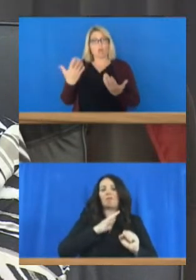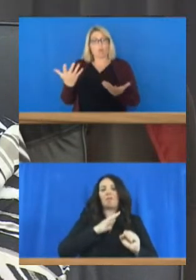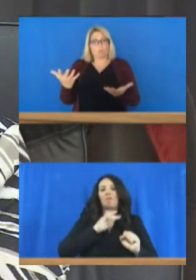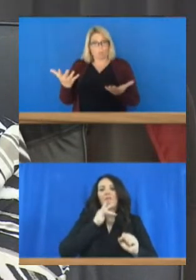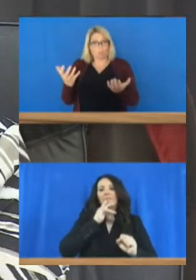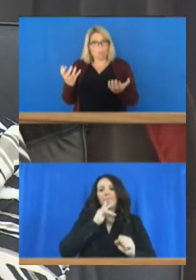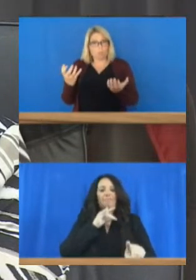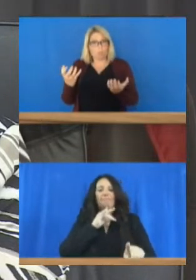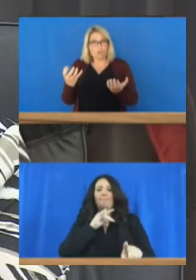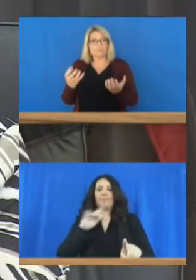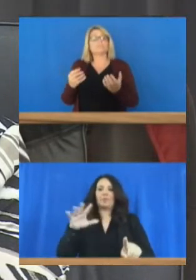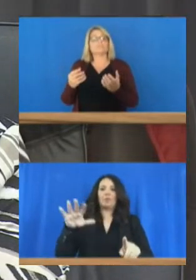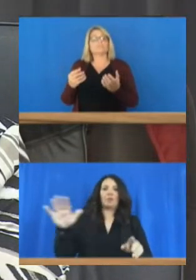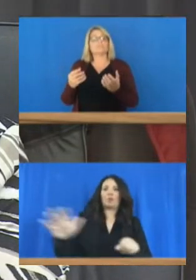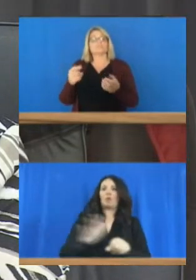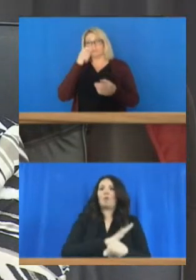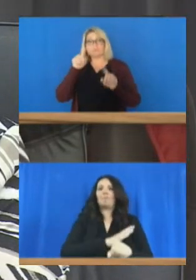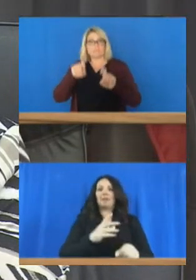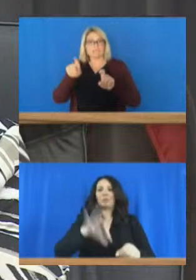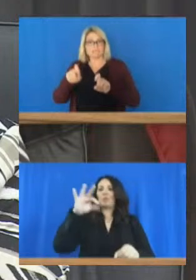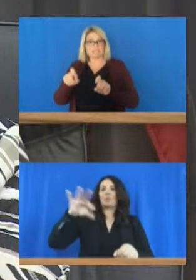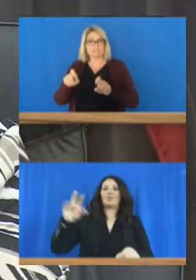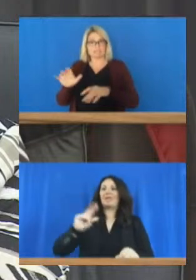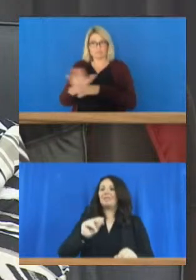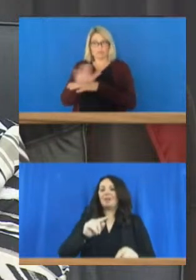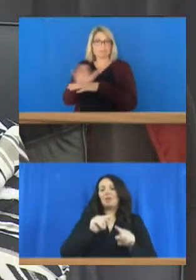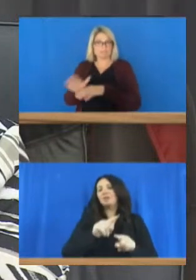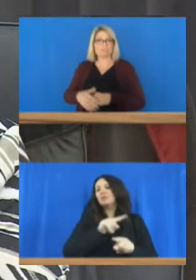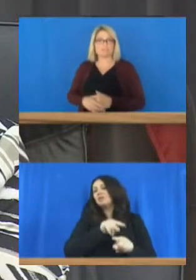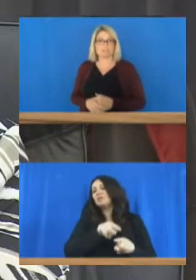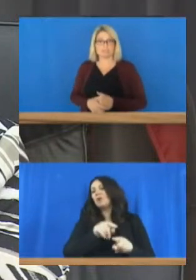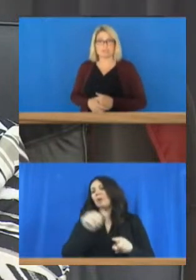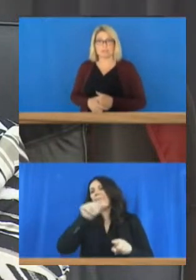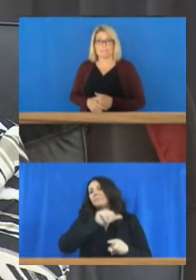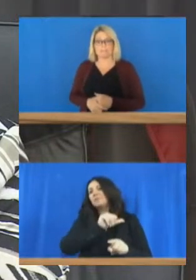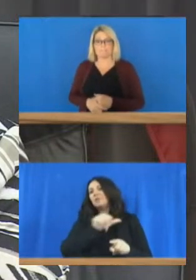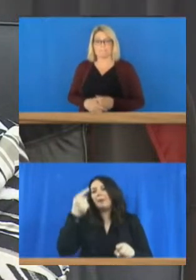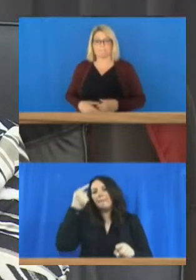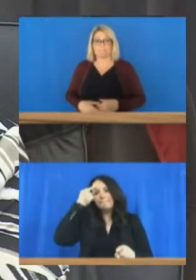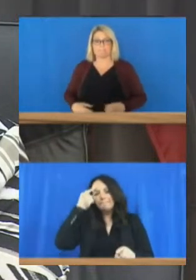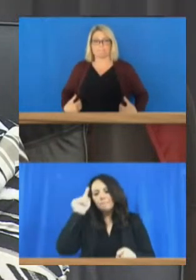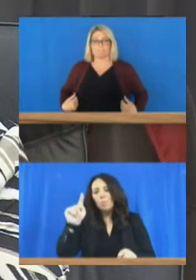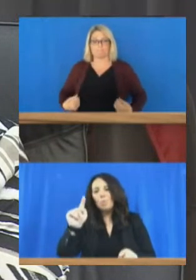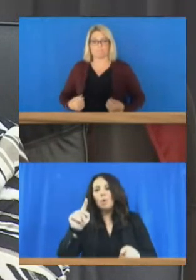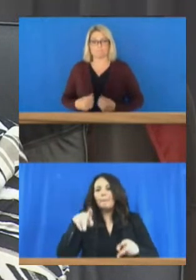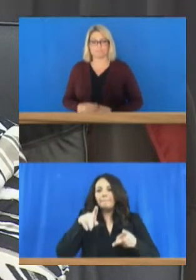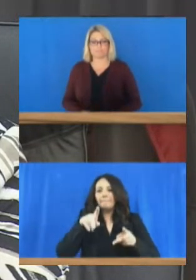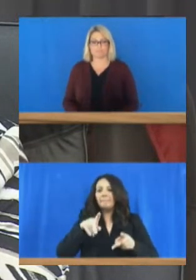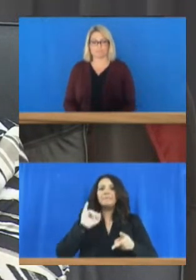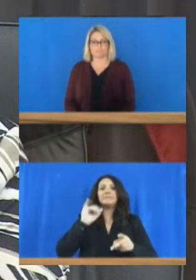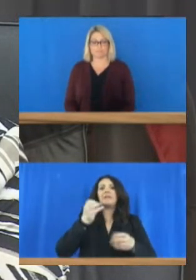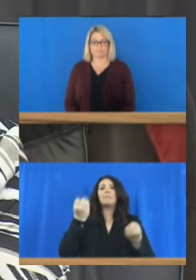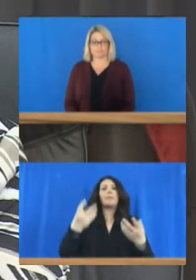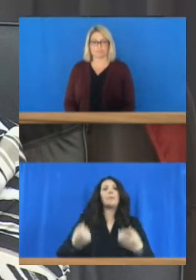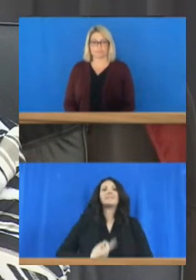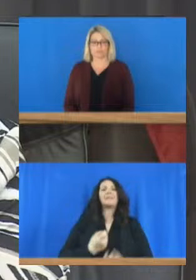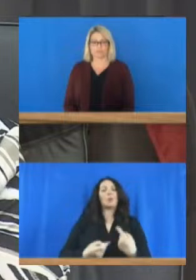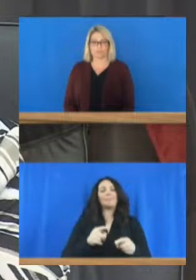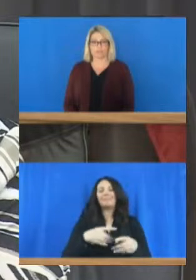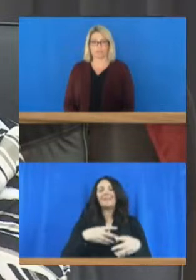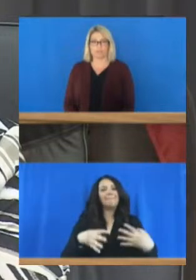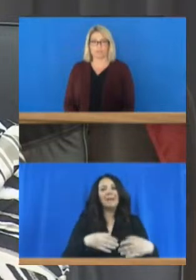Oh, and I actually wanted to give a shout out to the Georges Dumont lab. They have now gotten past the number